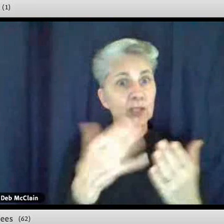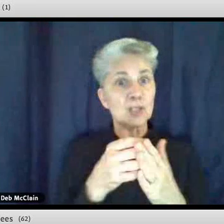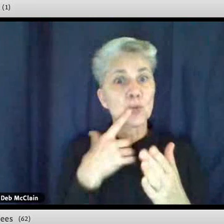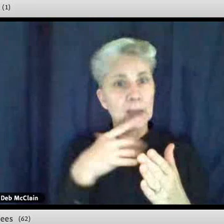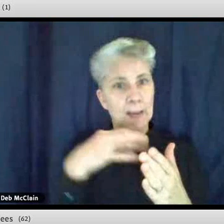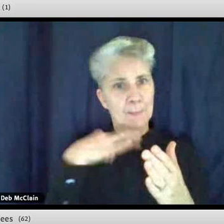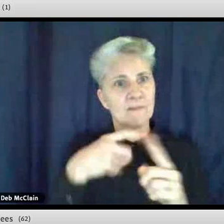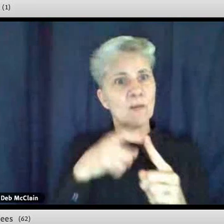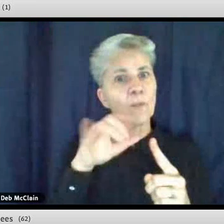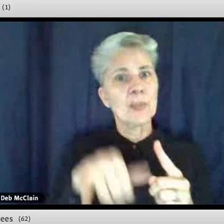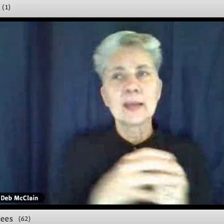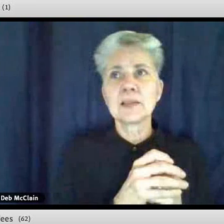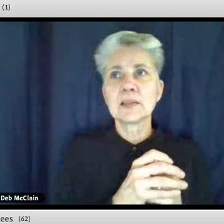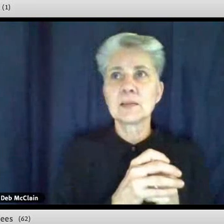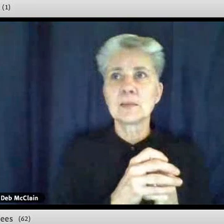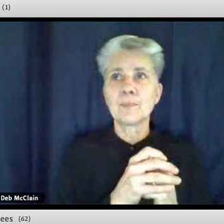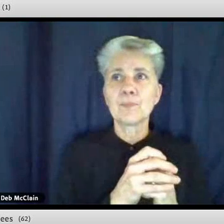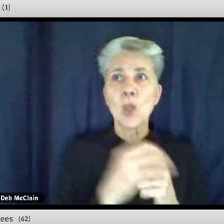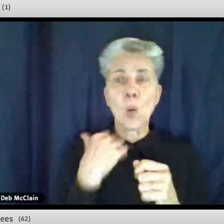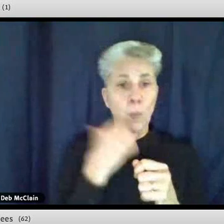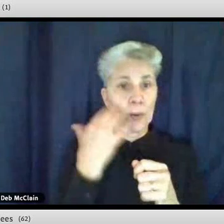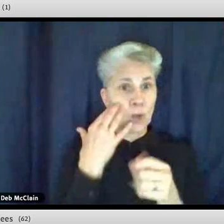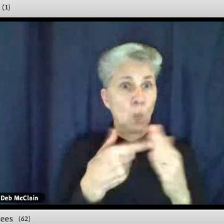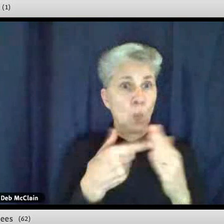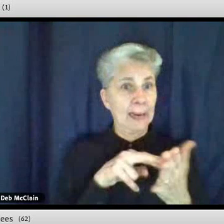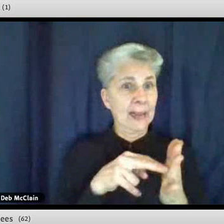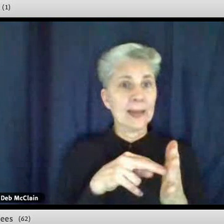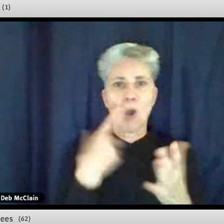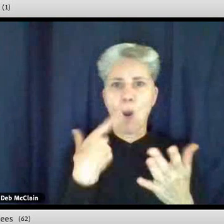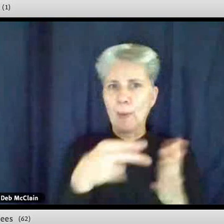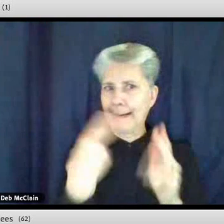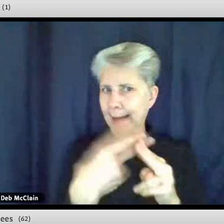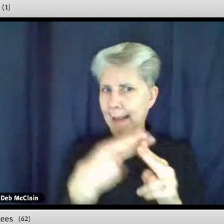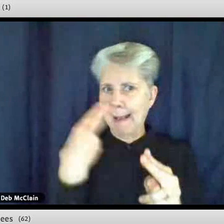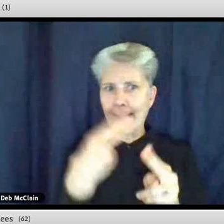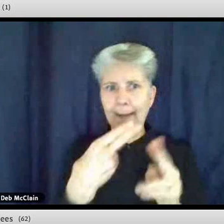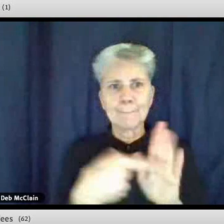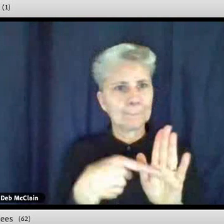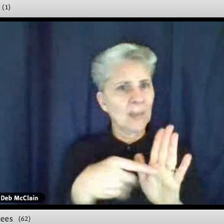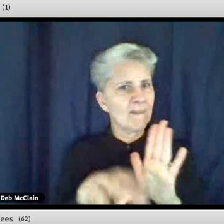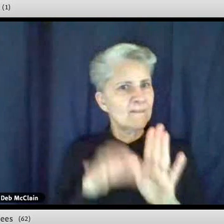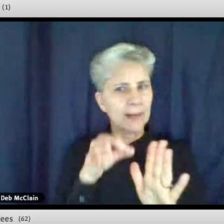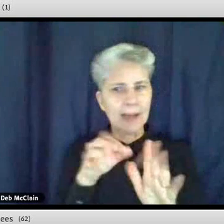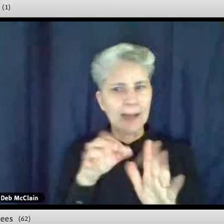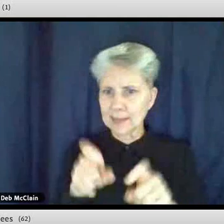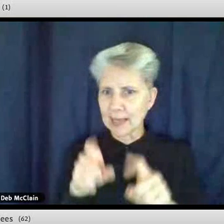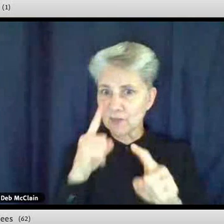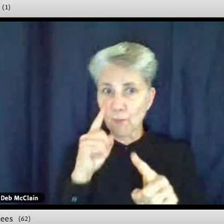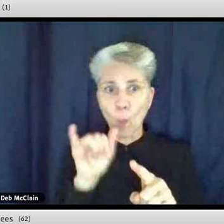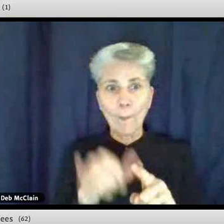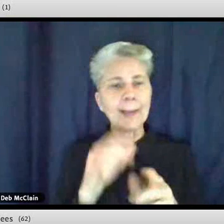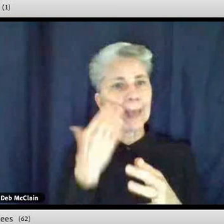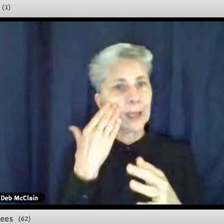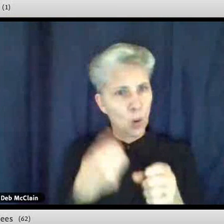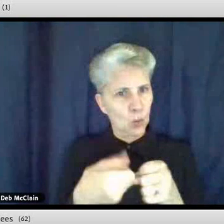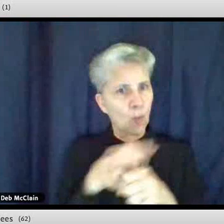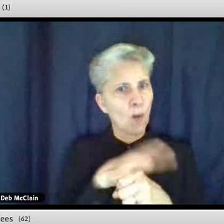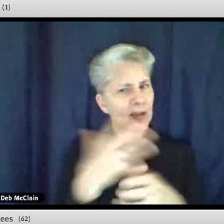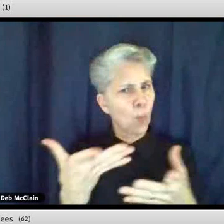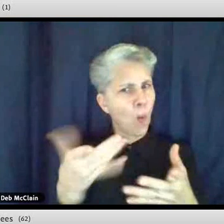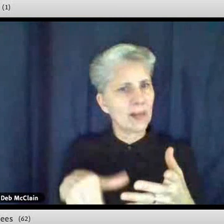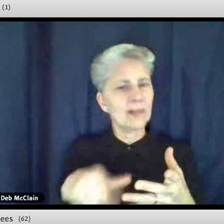but there is some positive news that you can take away from this. We know what it is. It's been identified. They've